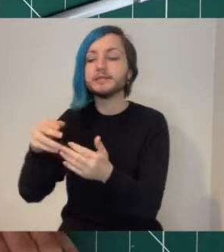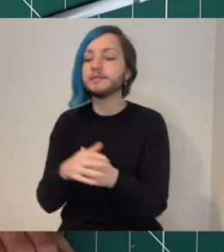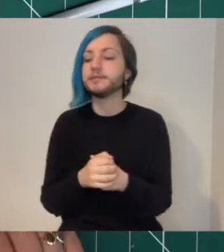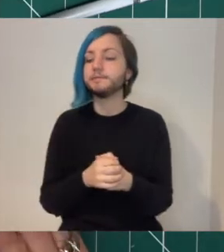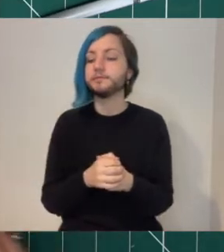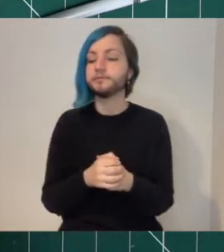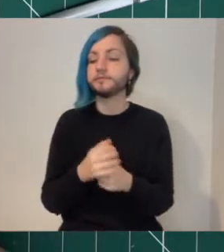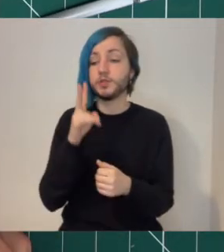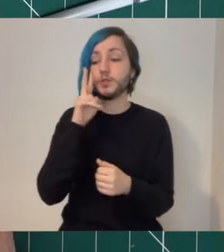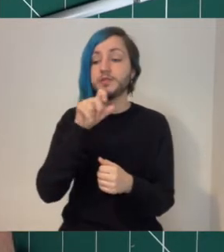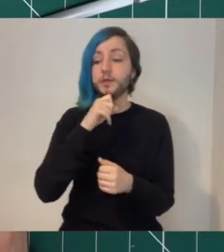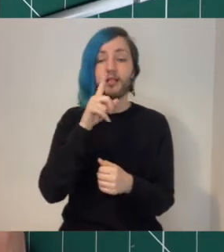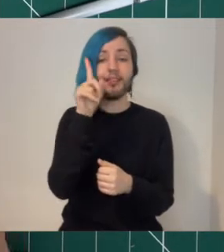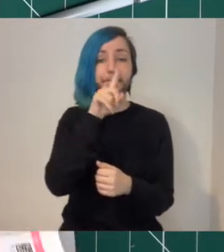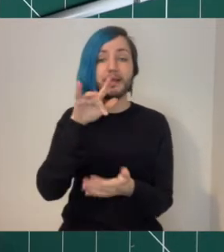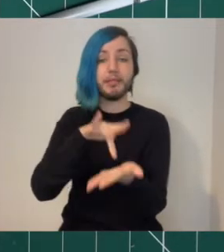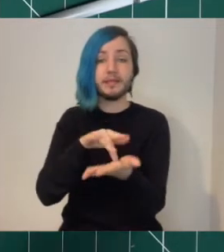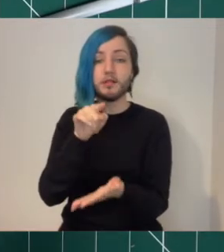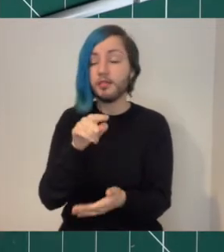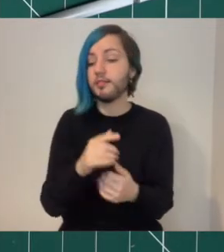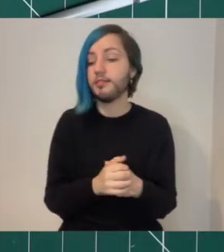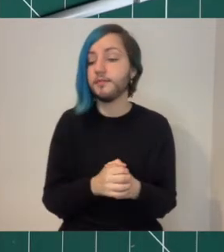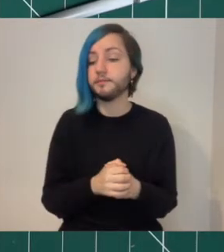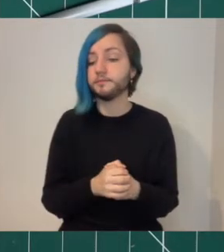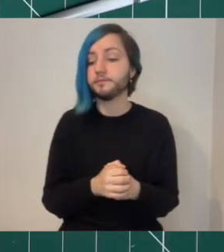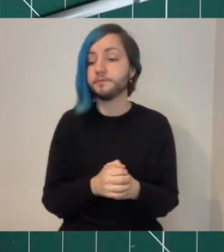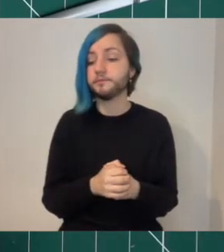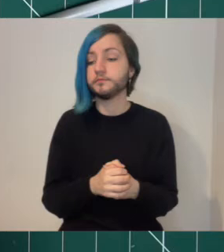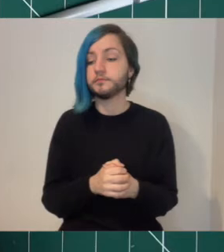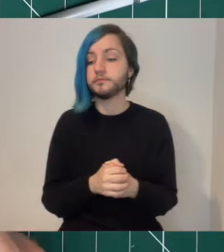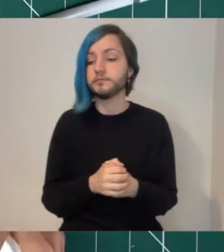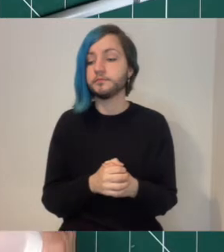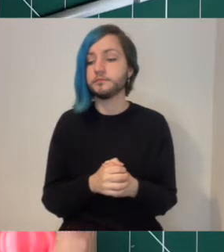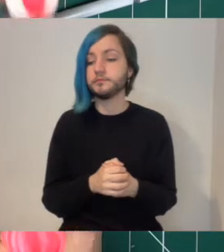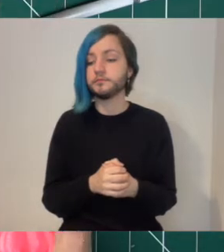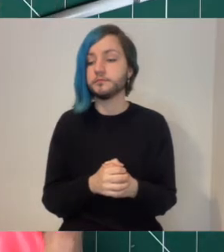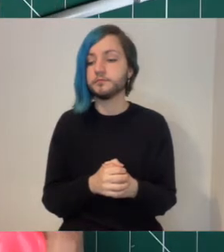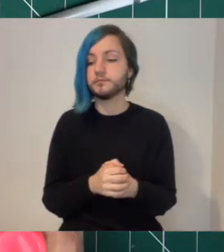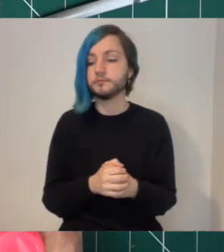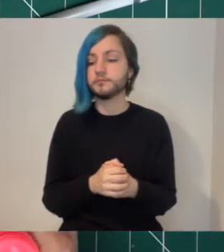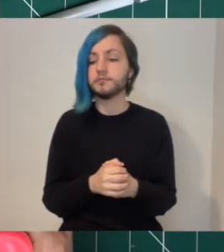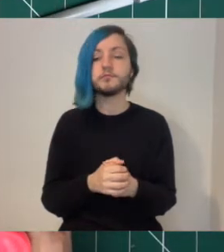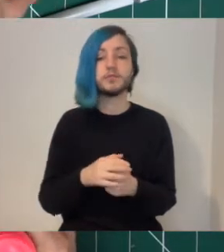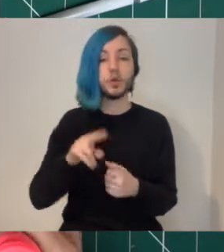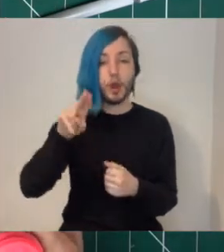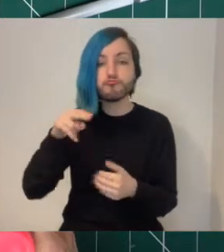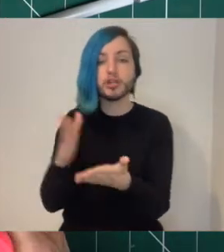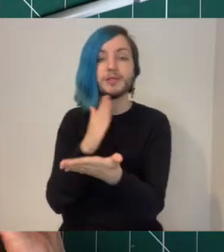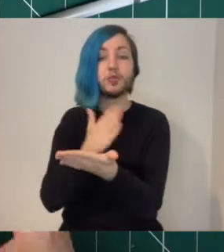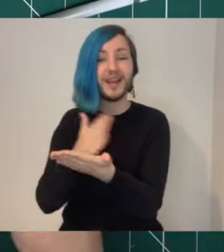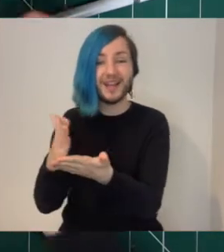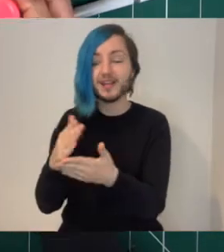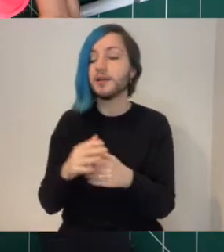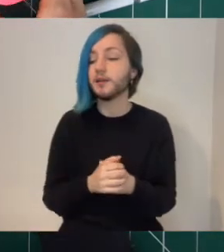mix up my paints. So you'll see I've done a pink section here already, and I can show you once you've cleaned